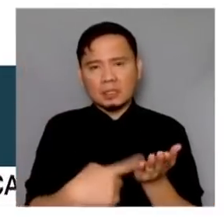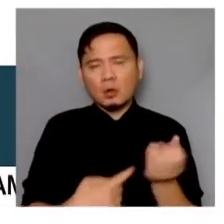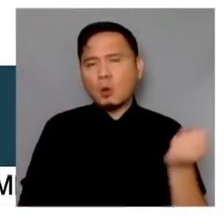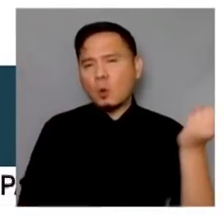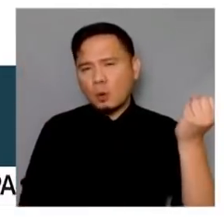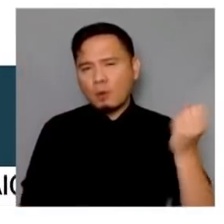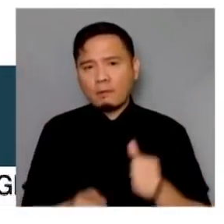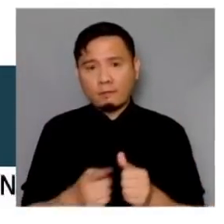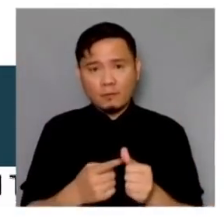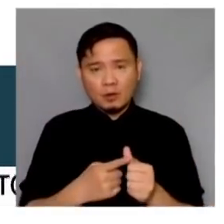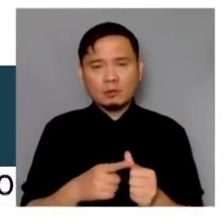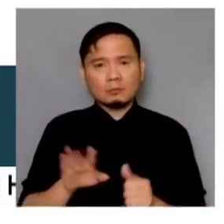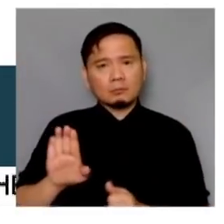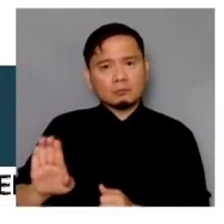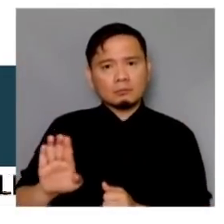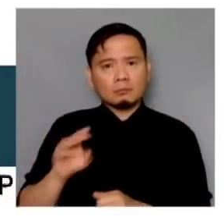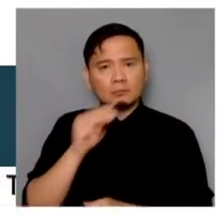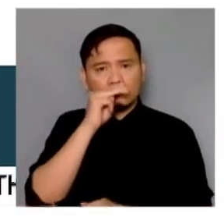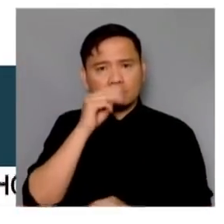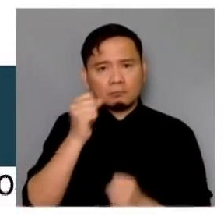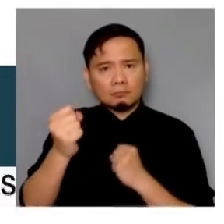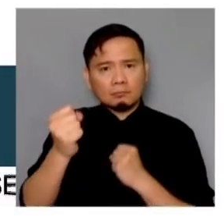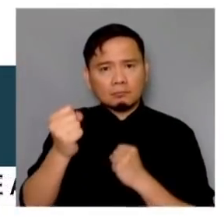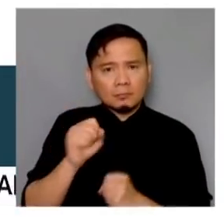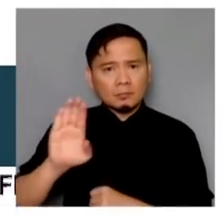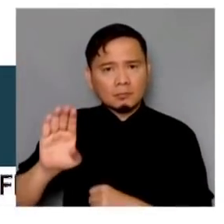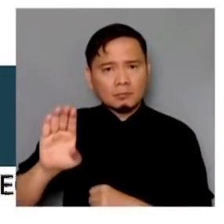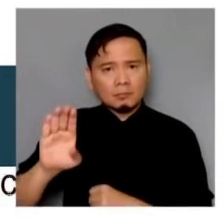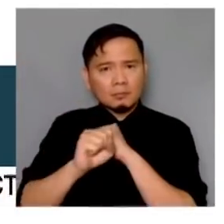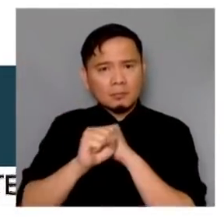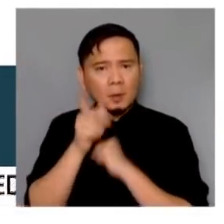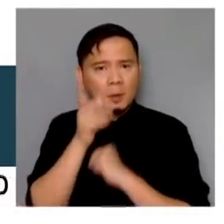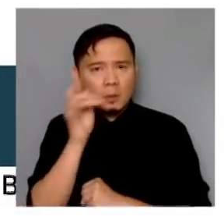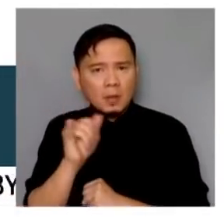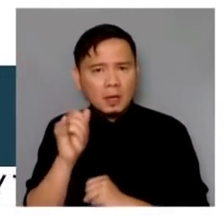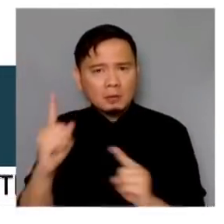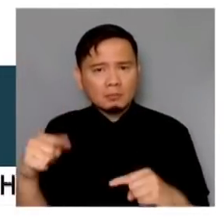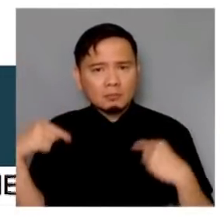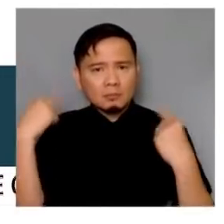describe the campaign of Senator Manny Pacquiao at this point in the campaign period?